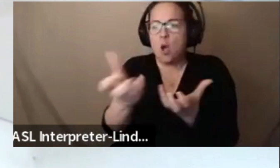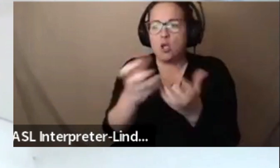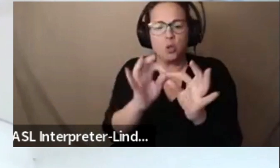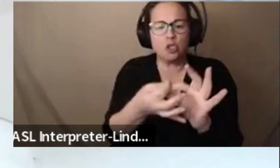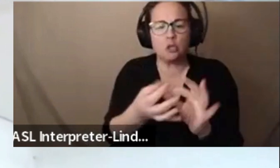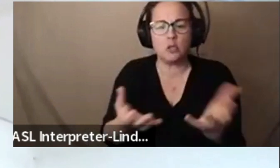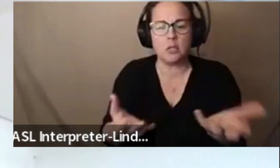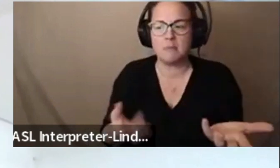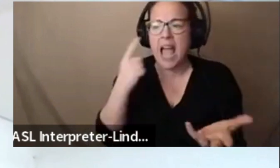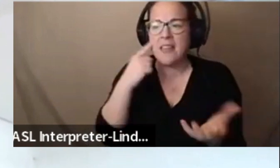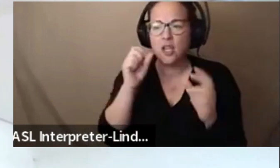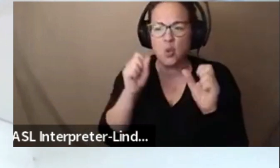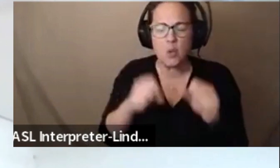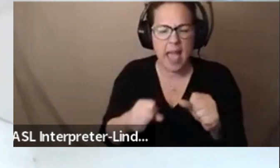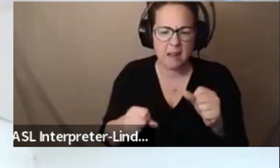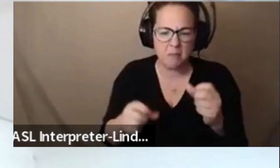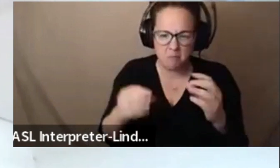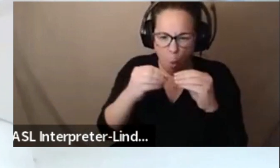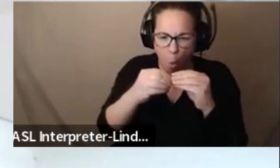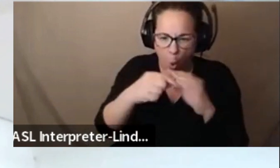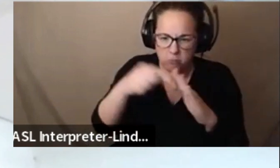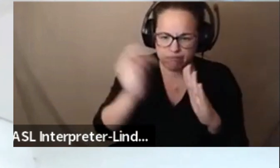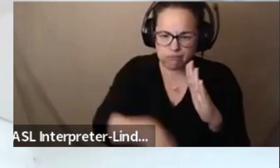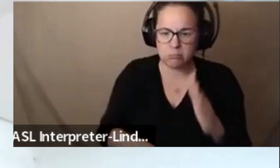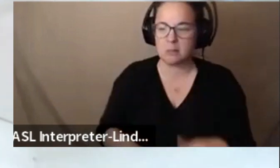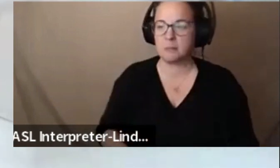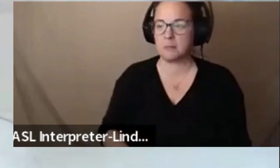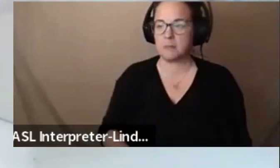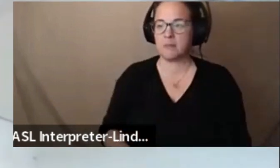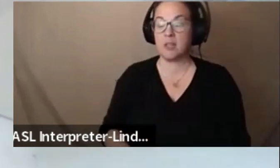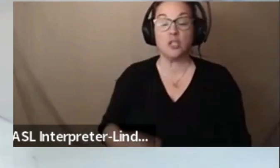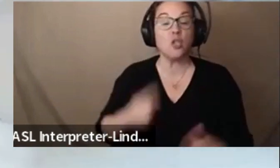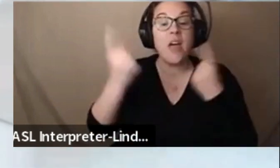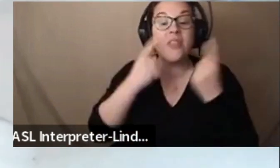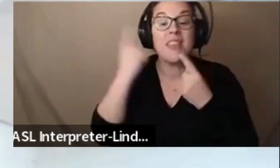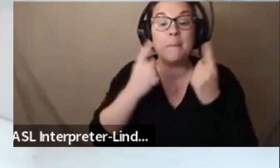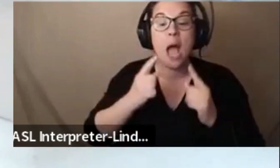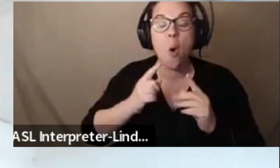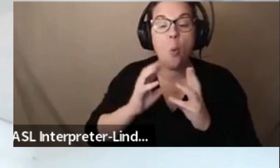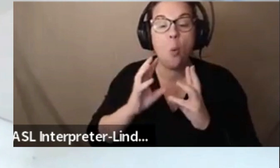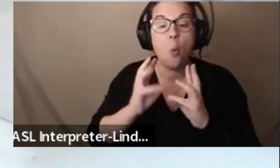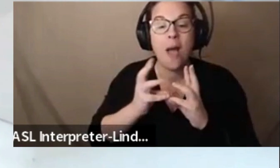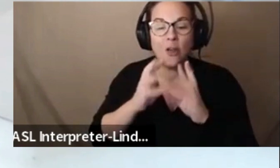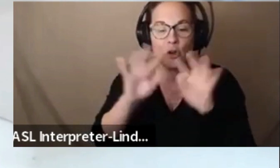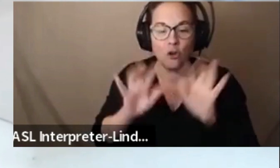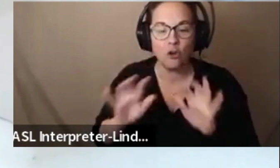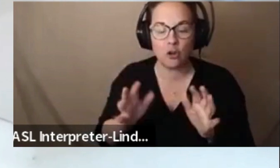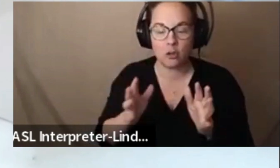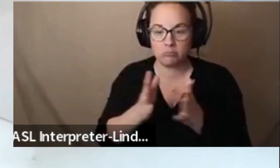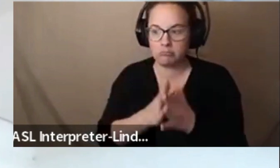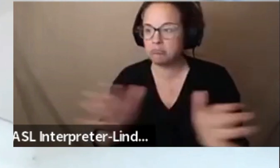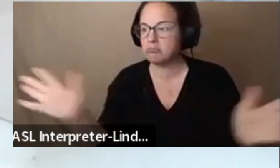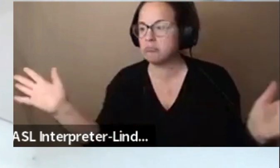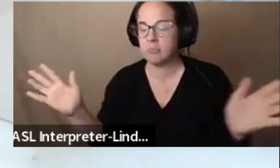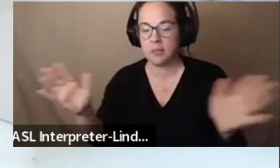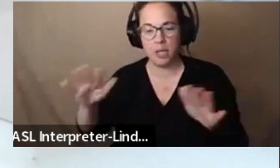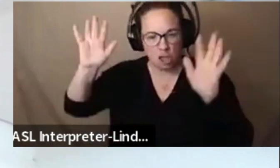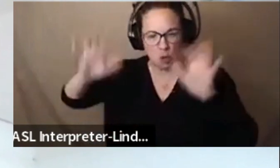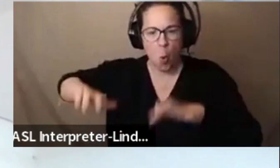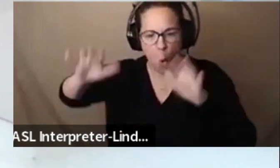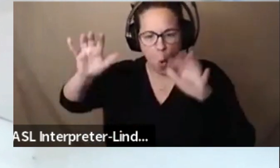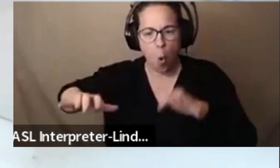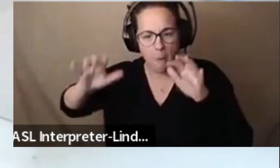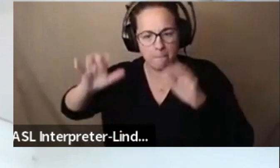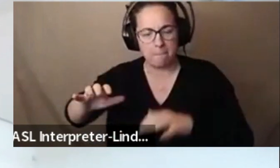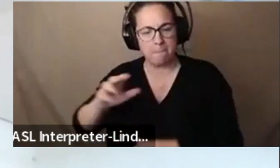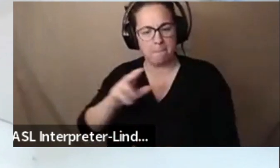to interpret that? How do you want to look at that? I would go even further and say that the extremes of weather in some of these plays, the